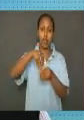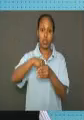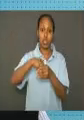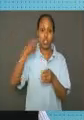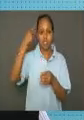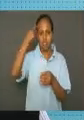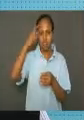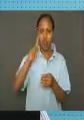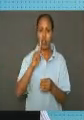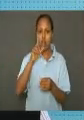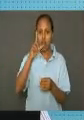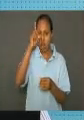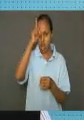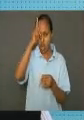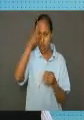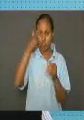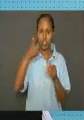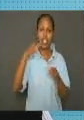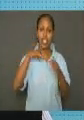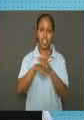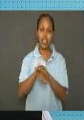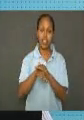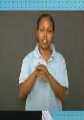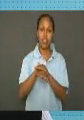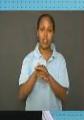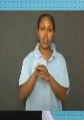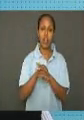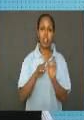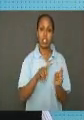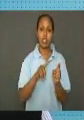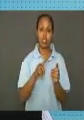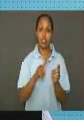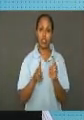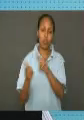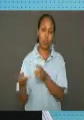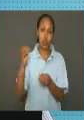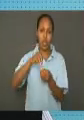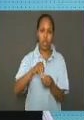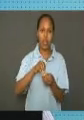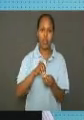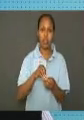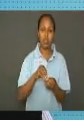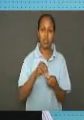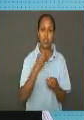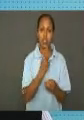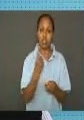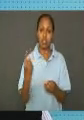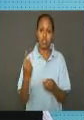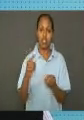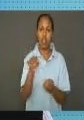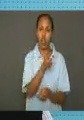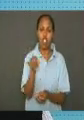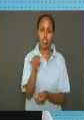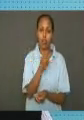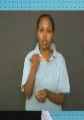for a logic gate as well as all of its